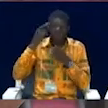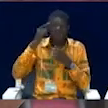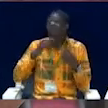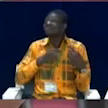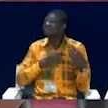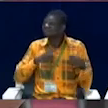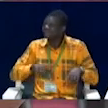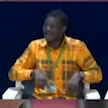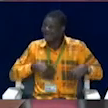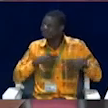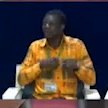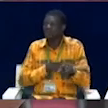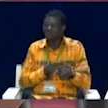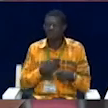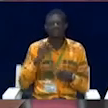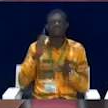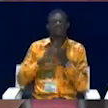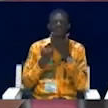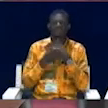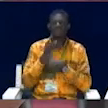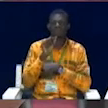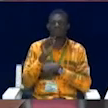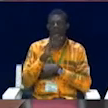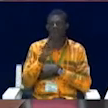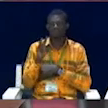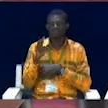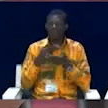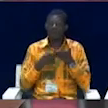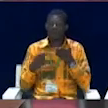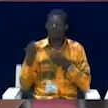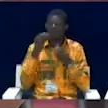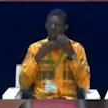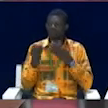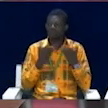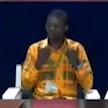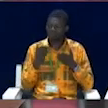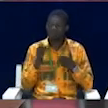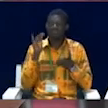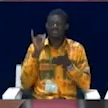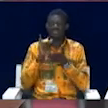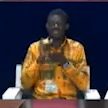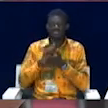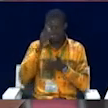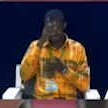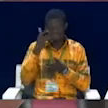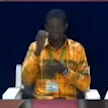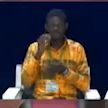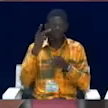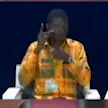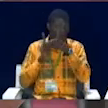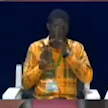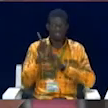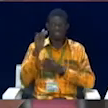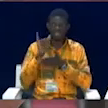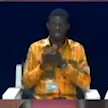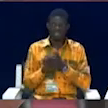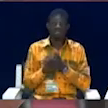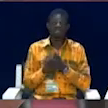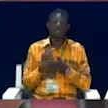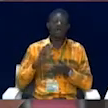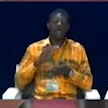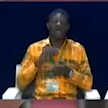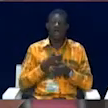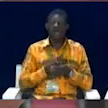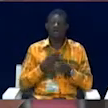during the December 2022 Holy Ghost Holy Communion service, Daddy Gio prophesied that our